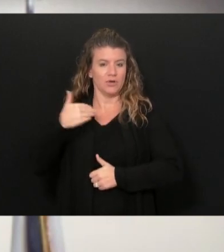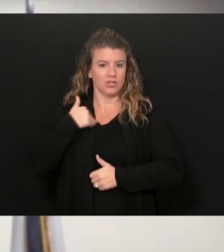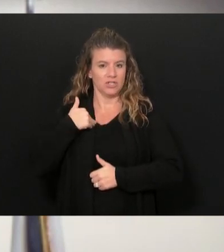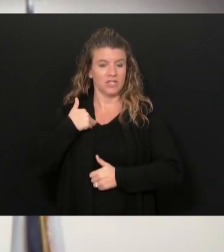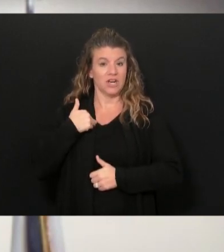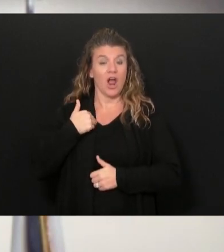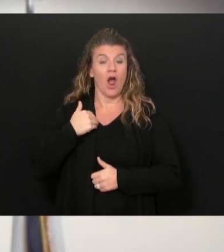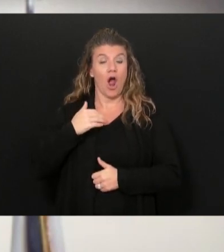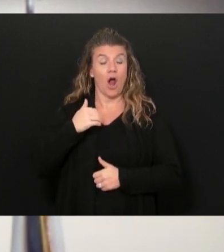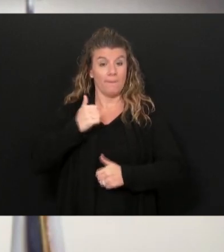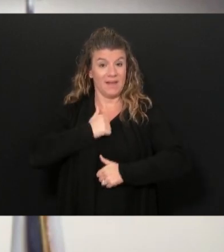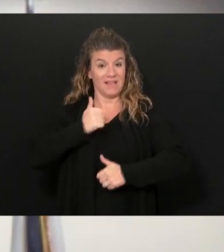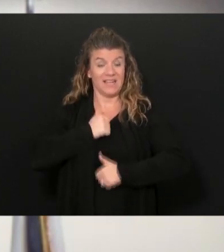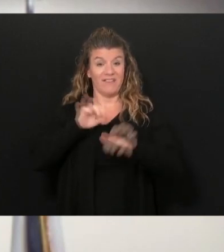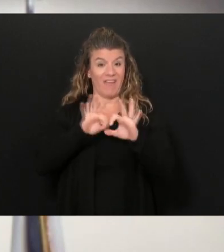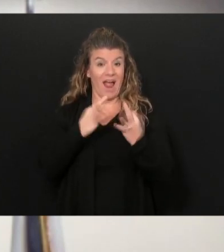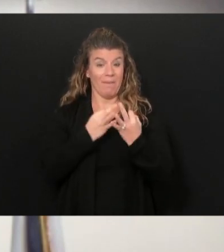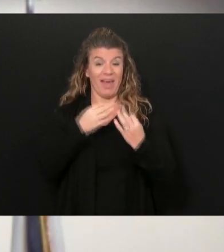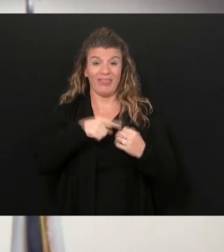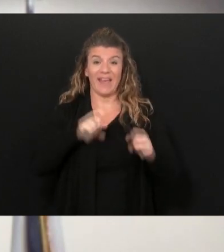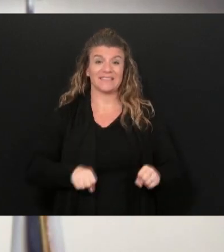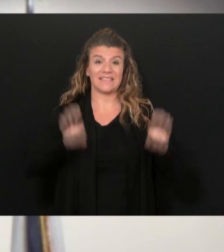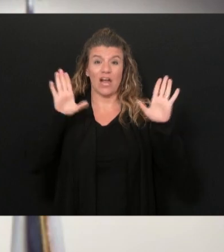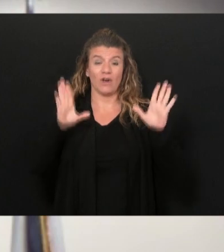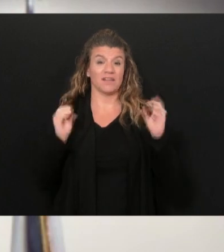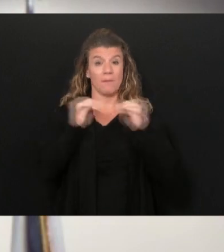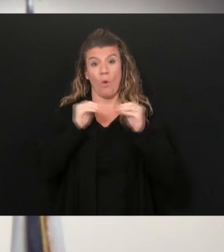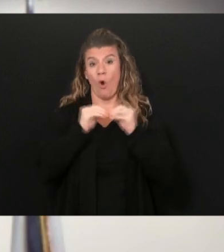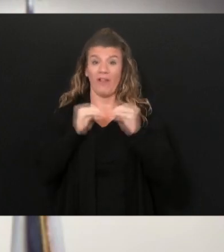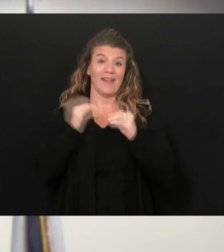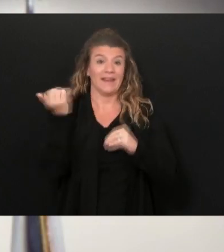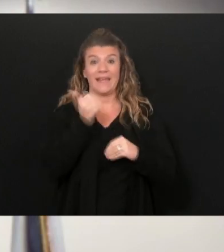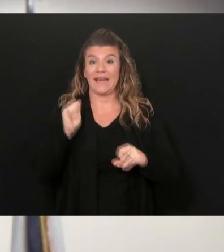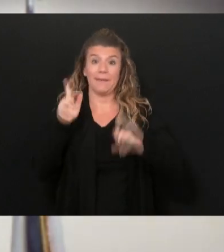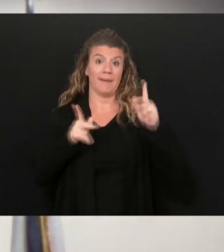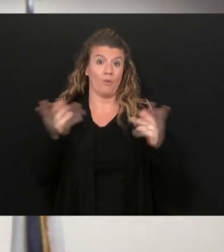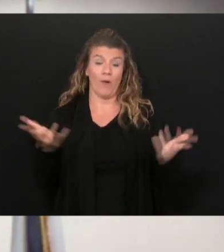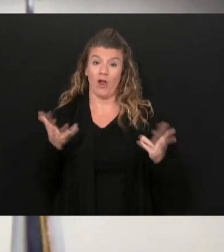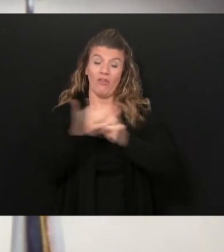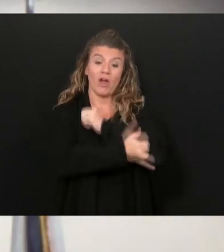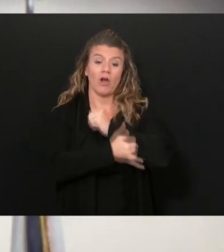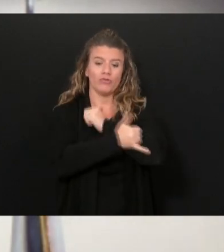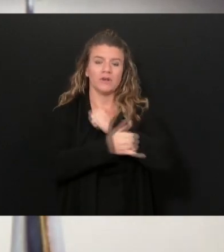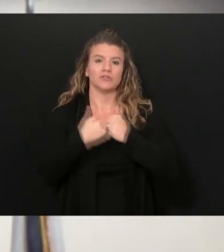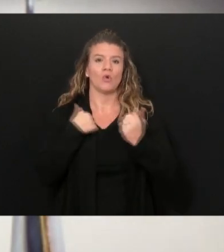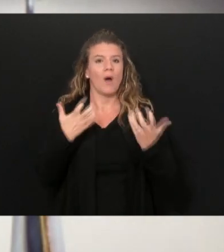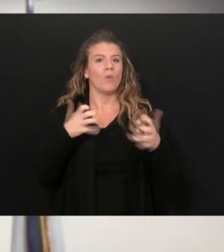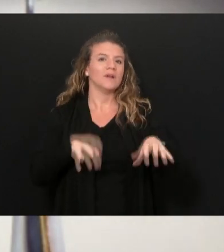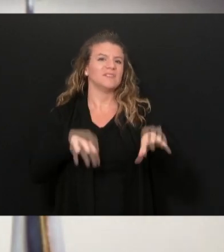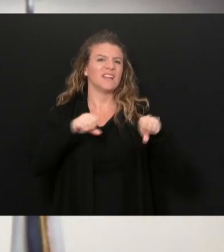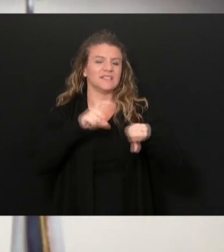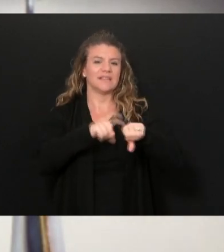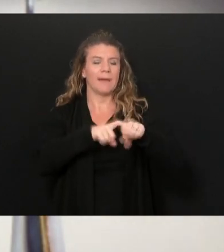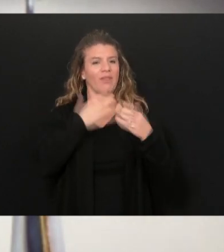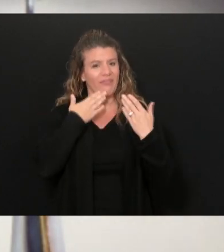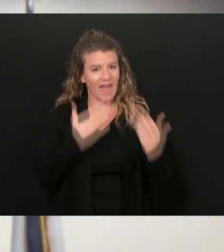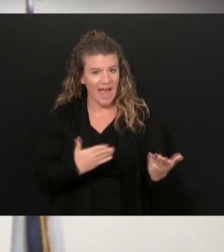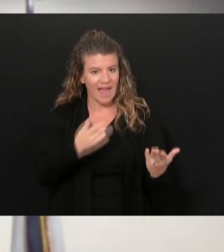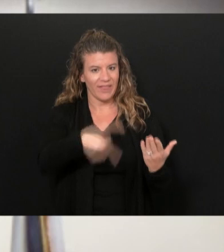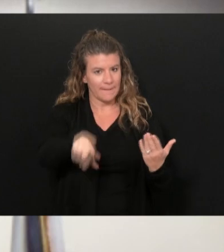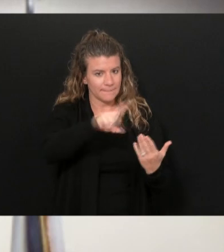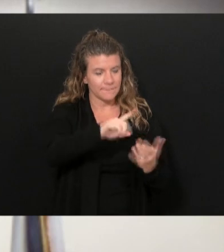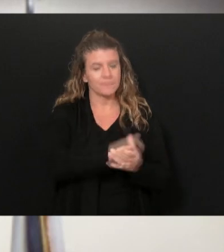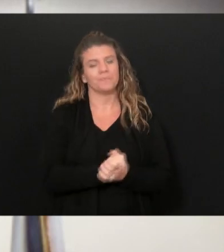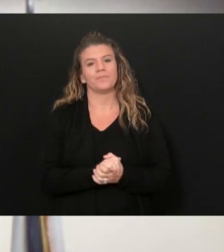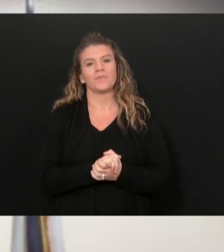Our military families sacrifice more than any of us in this country, and I want to take this time to thank them. And